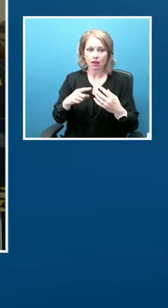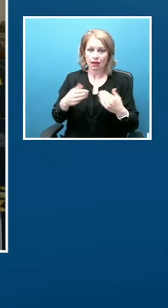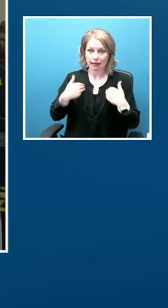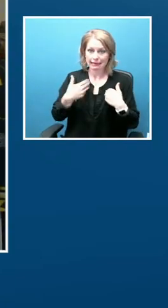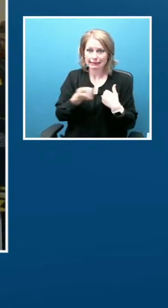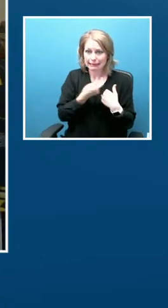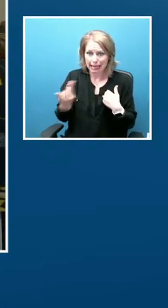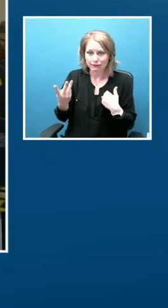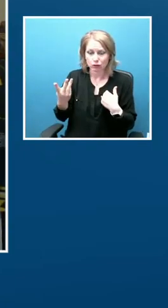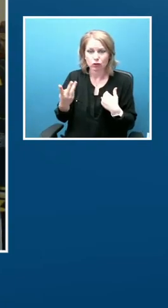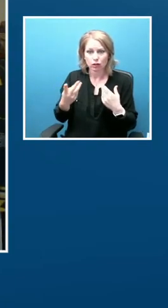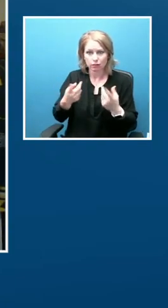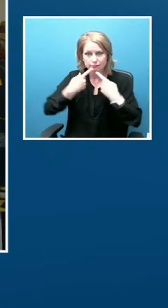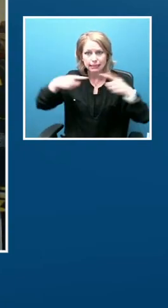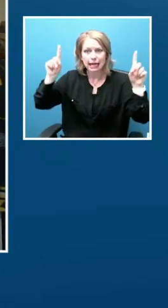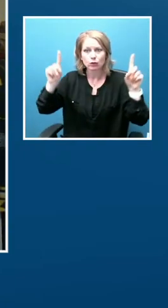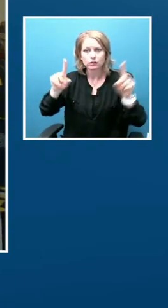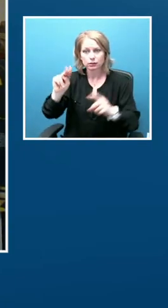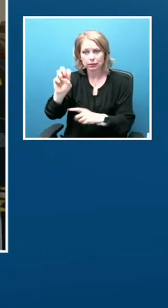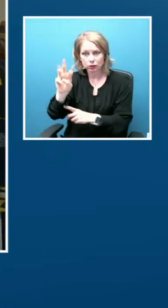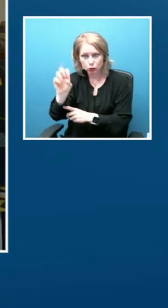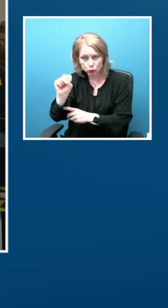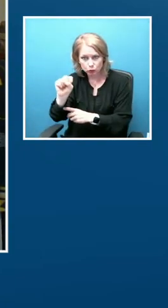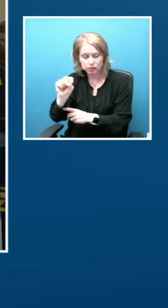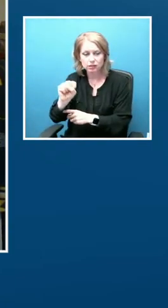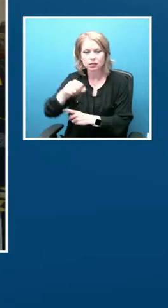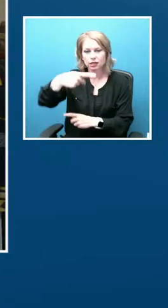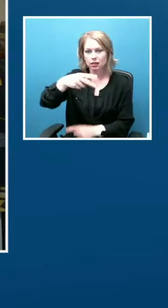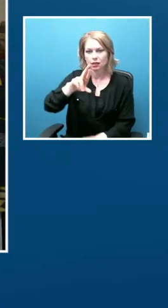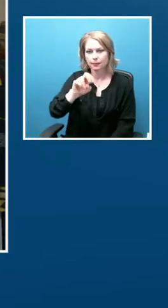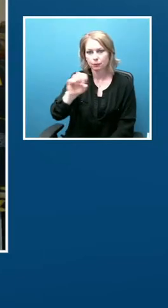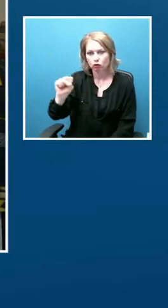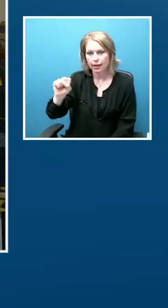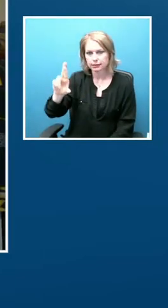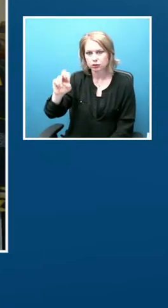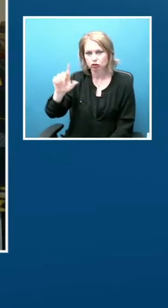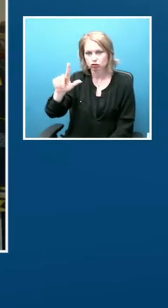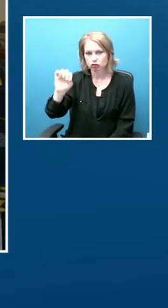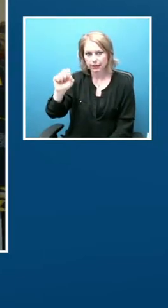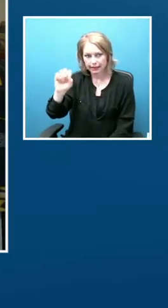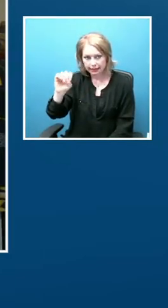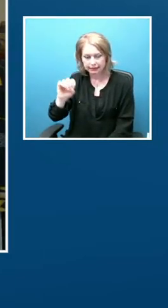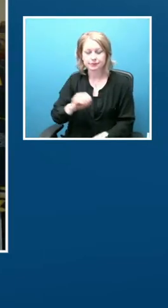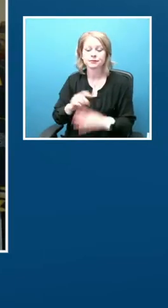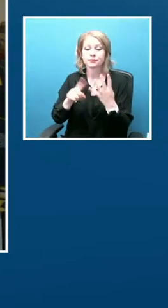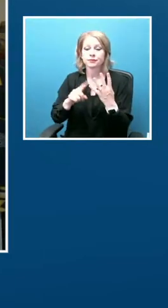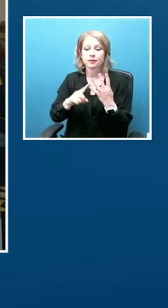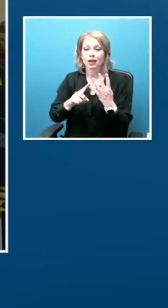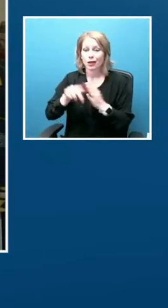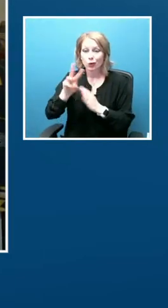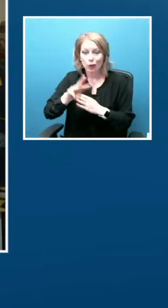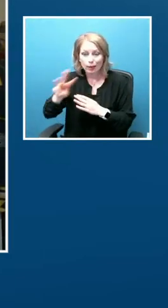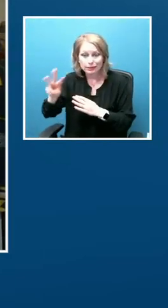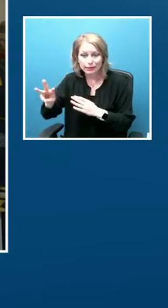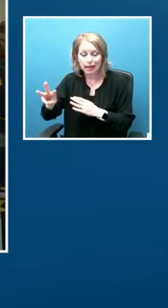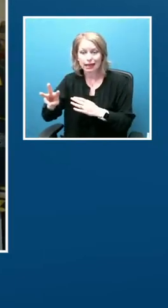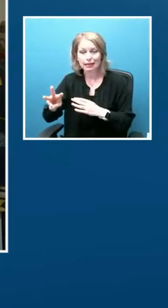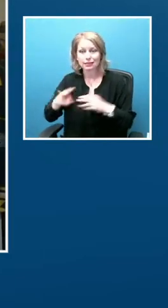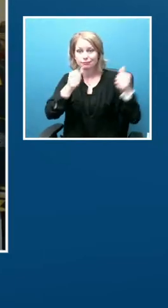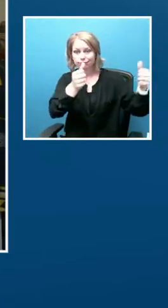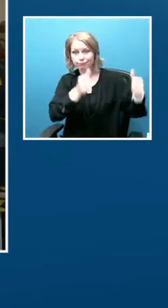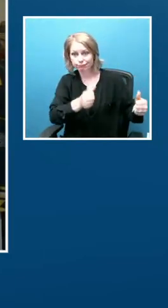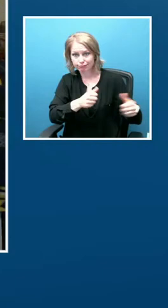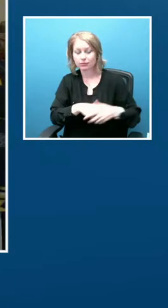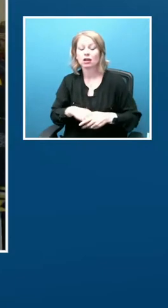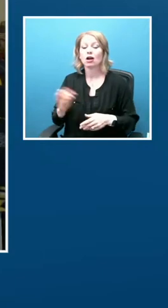in the state. We added the meeting to our calendar events and the blog on our website. And finally, we emailed a general